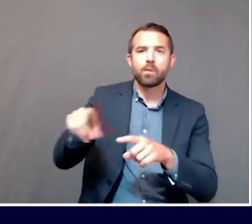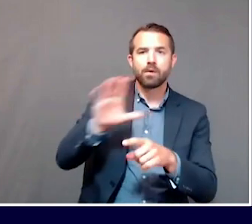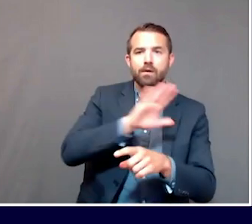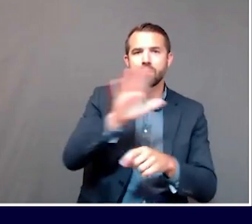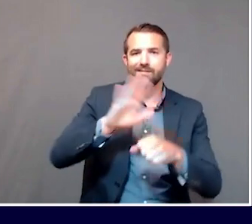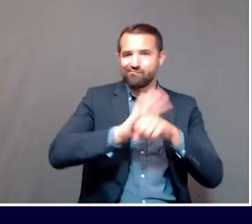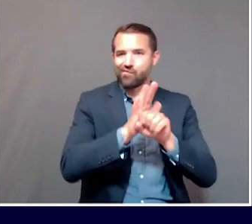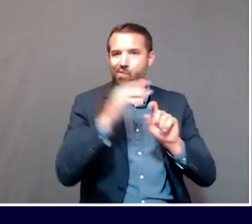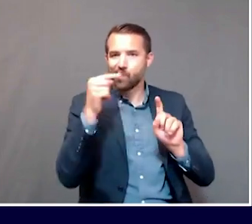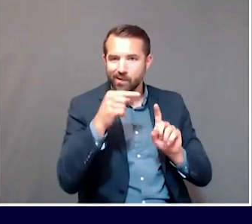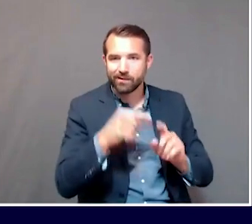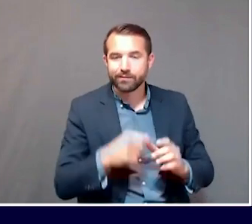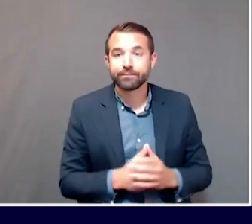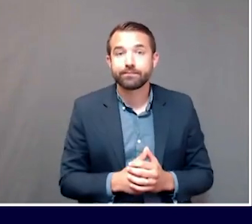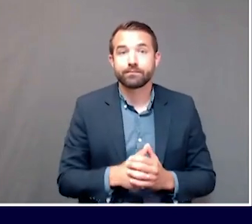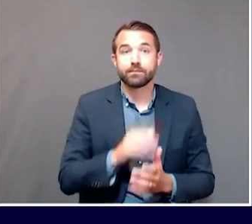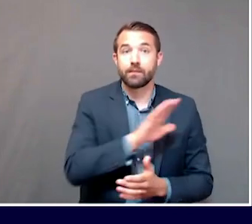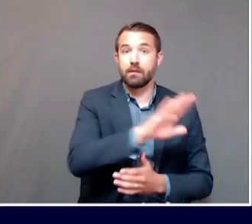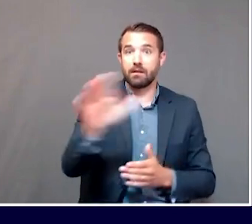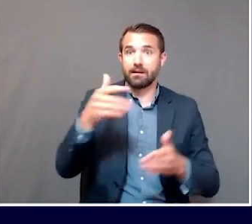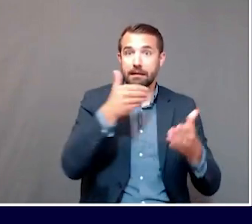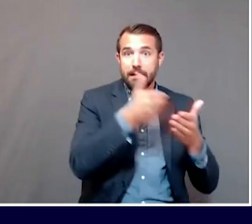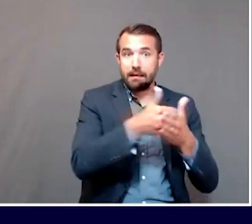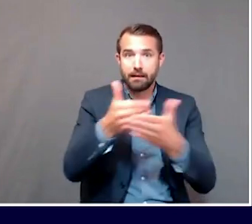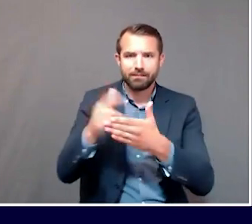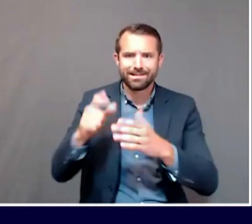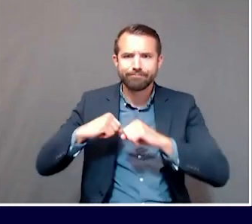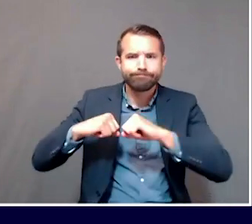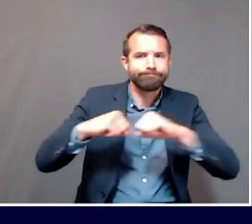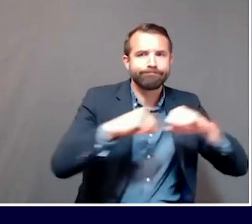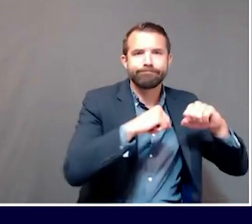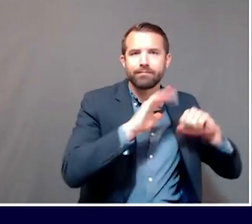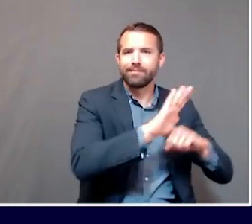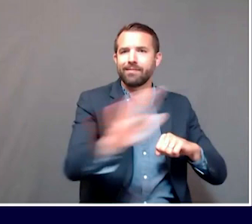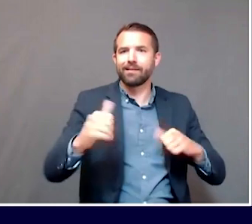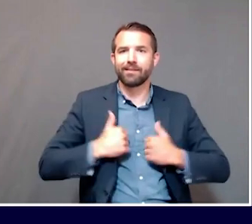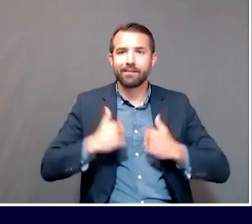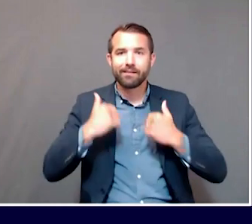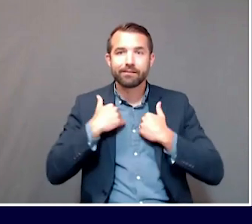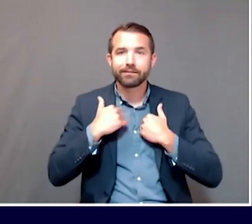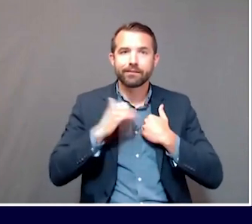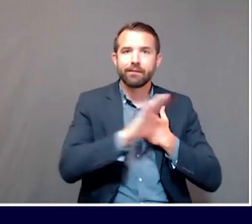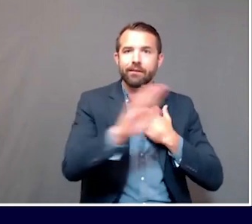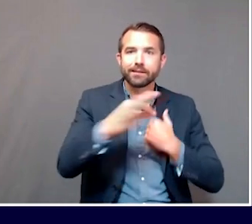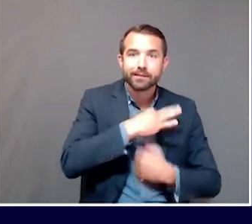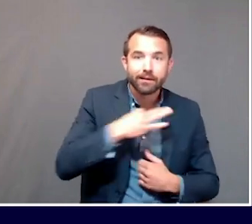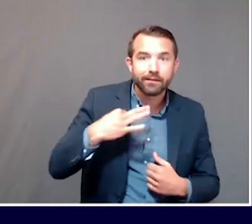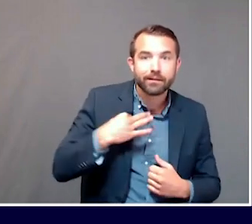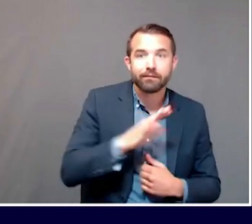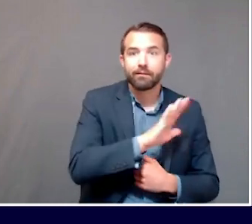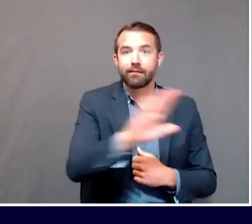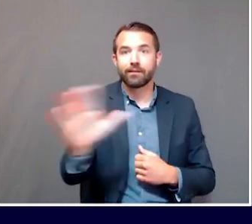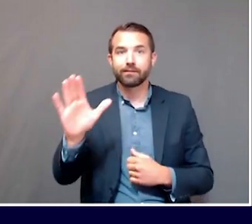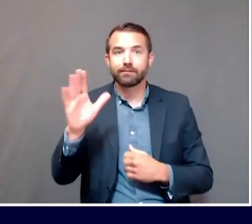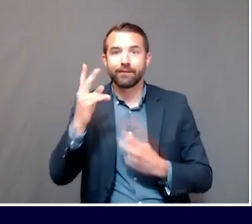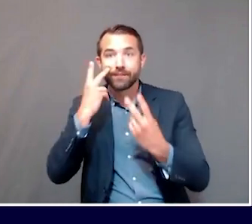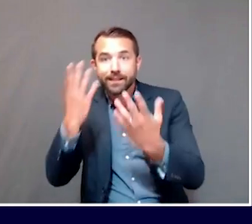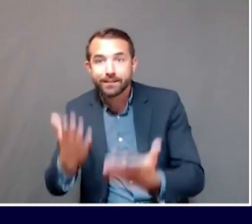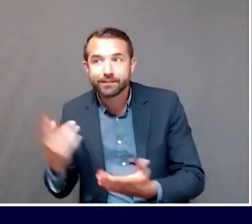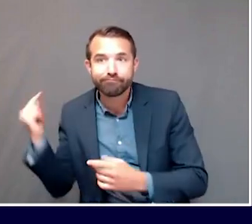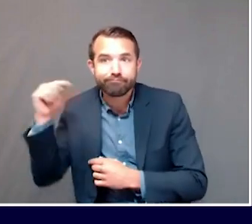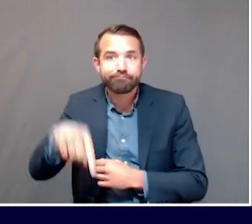protect residents, to protect staff, working men and women, and to protect visitors during the upcoming tourist